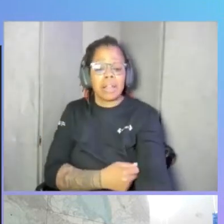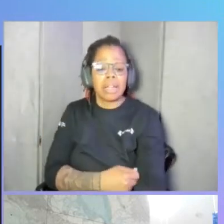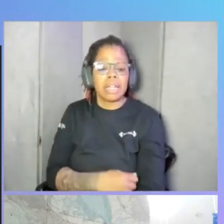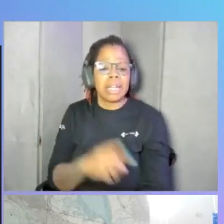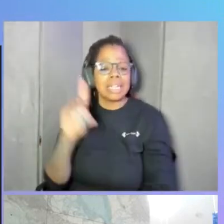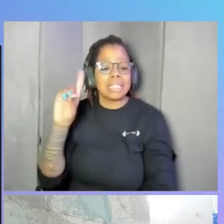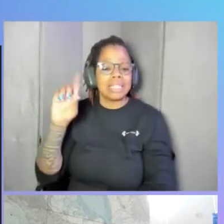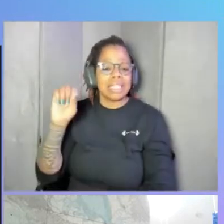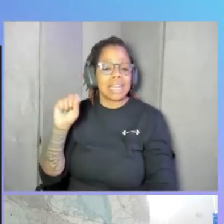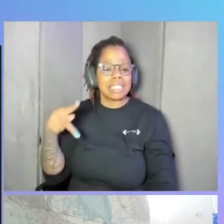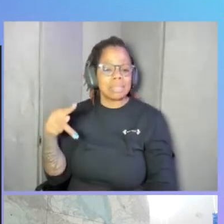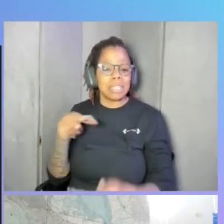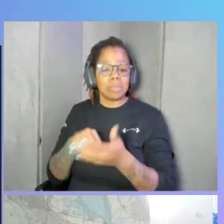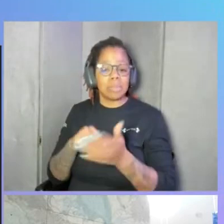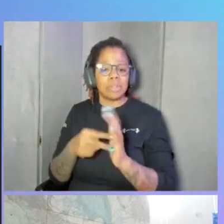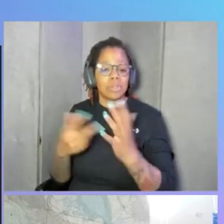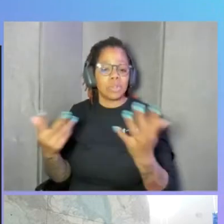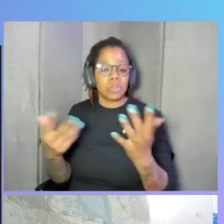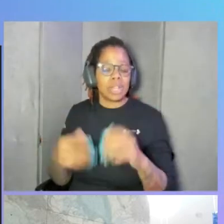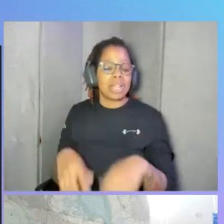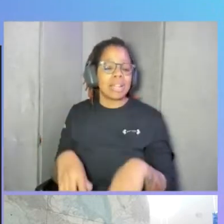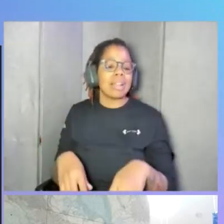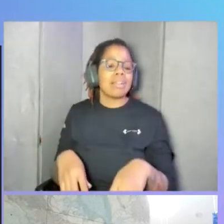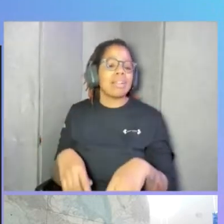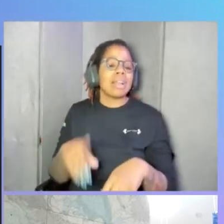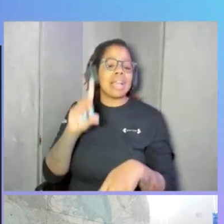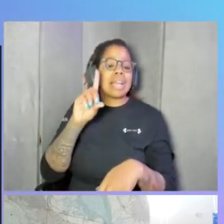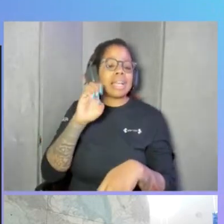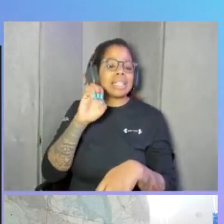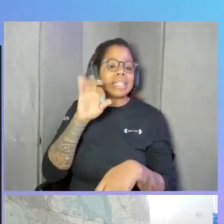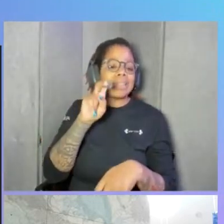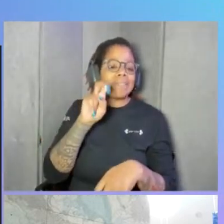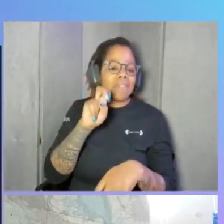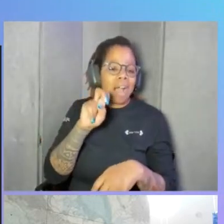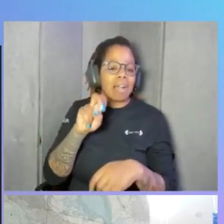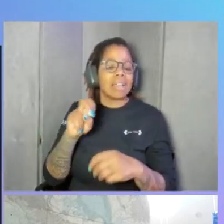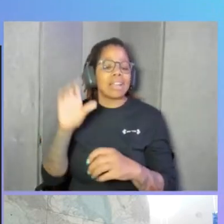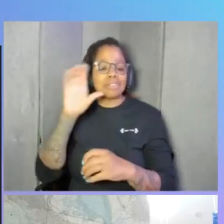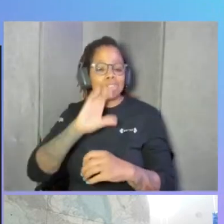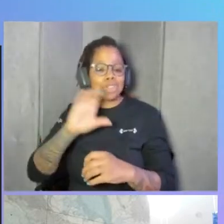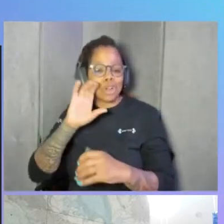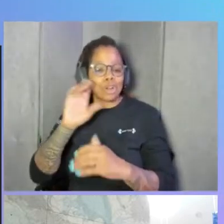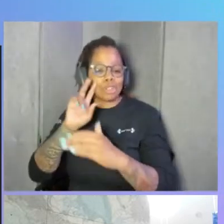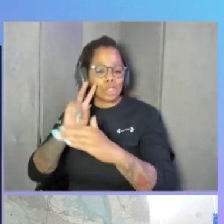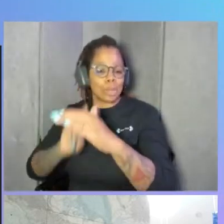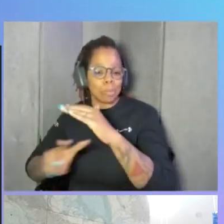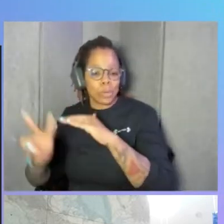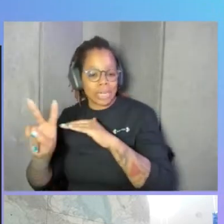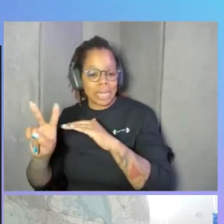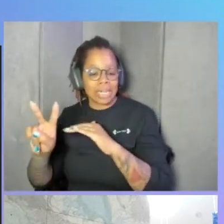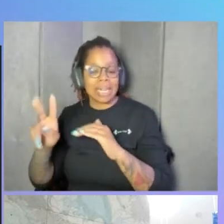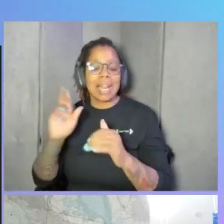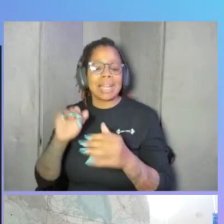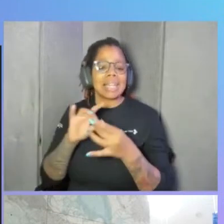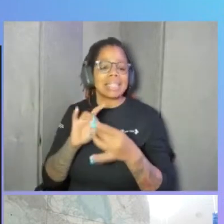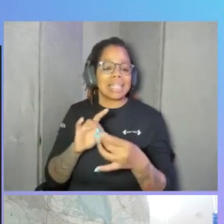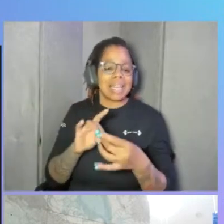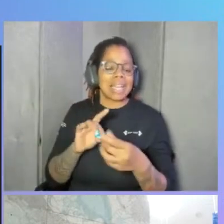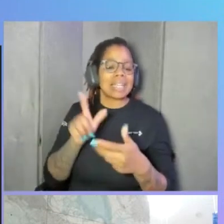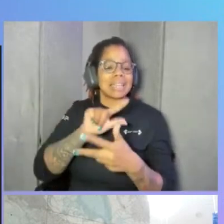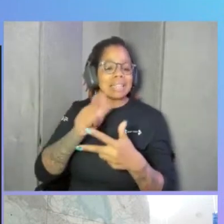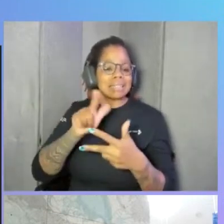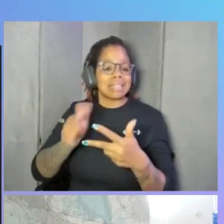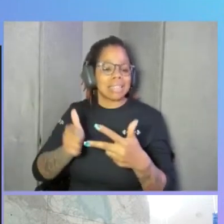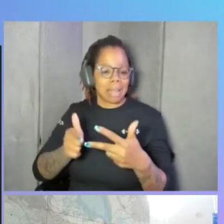DSP stands for define, search, and predict. That has to do with the steps that